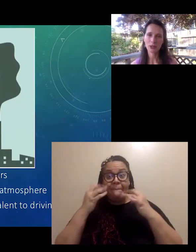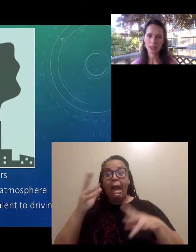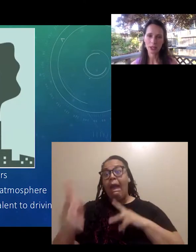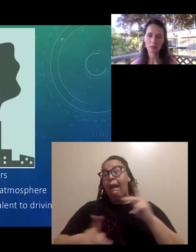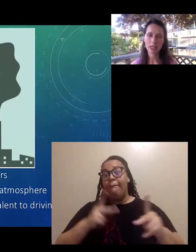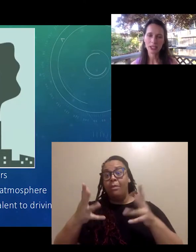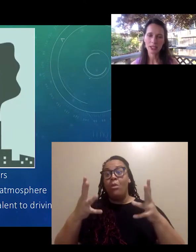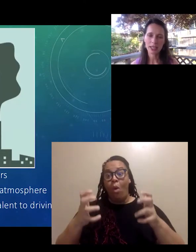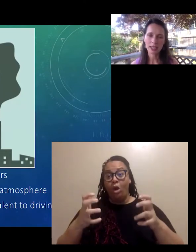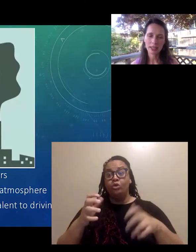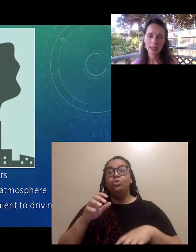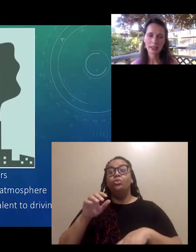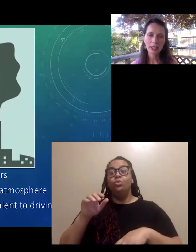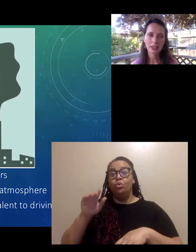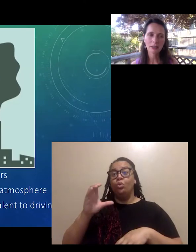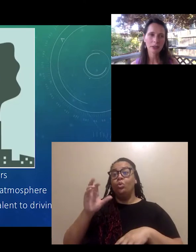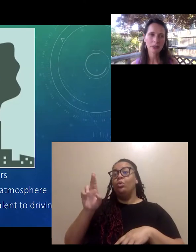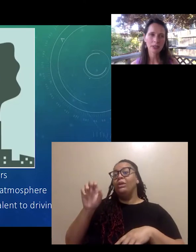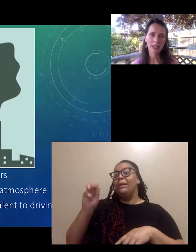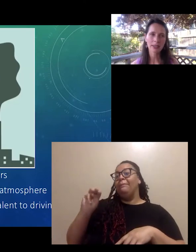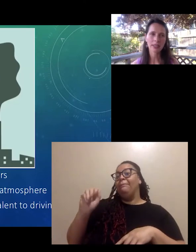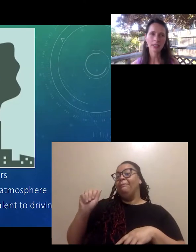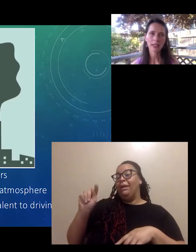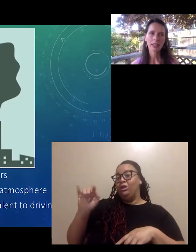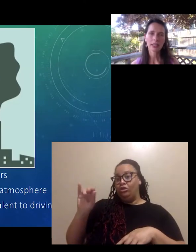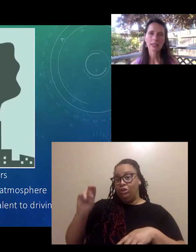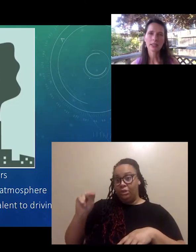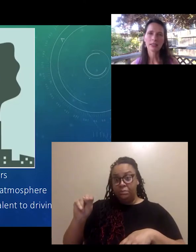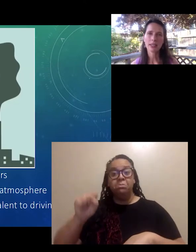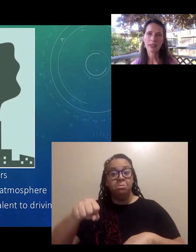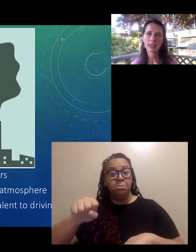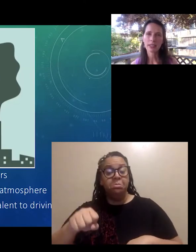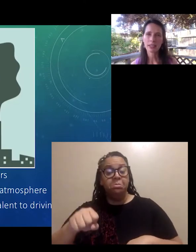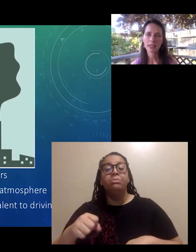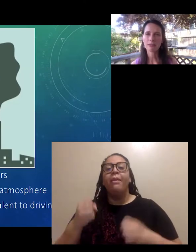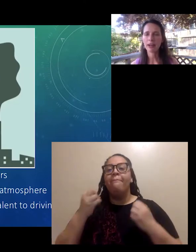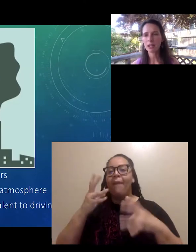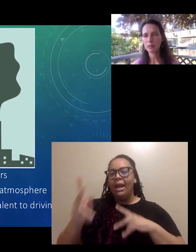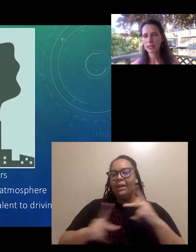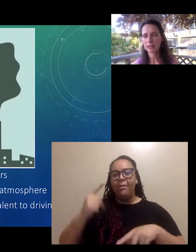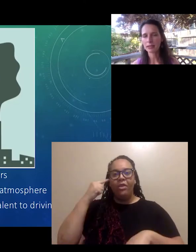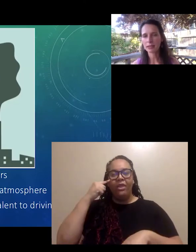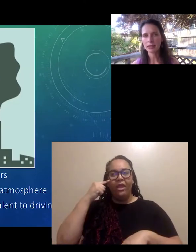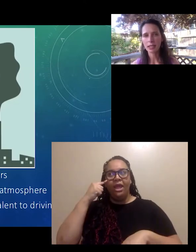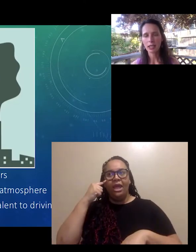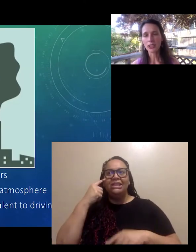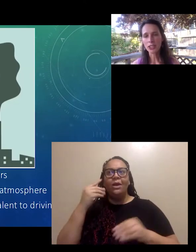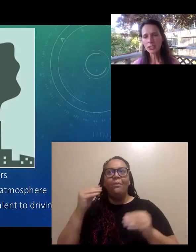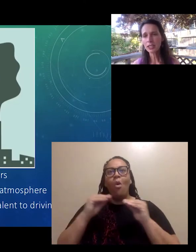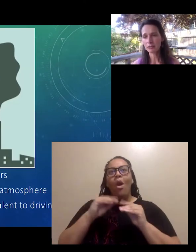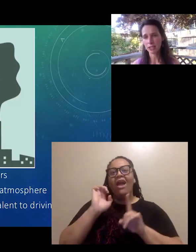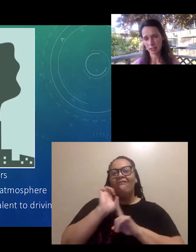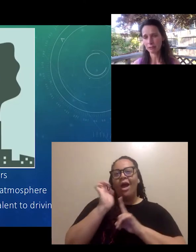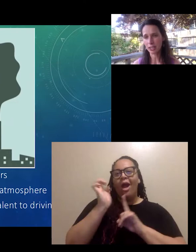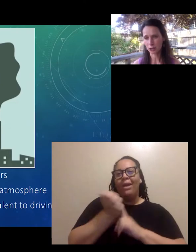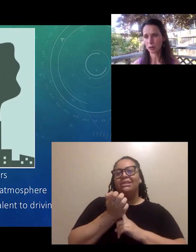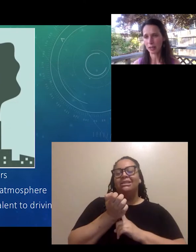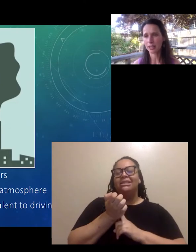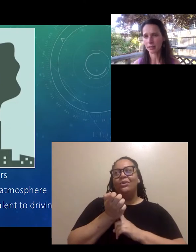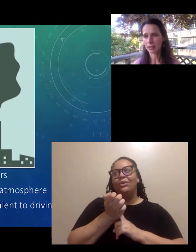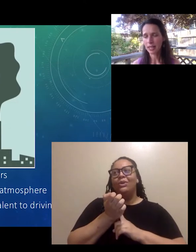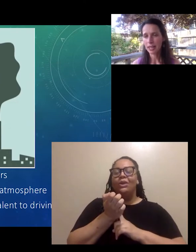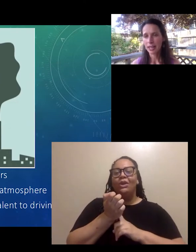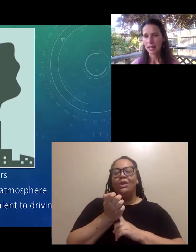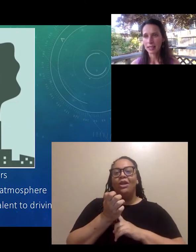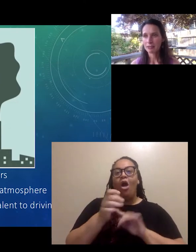of folks are choosing cremation and, and lots of folks, I think, consider it the environmental alternative to conventional